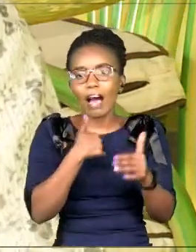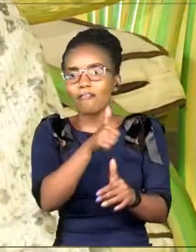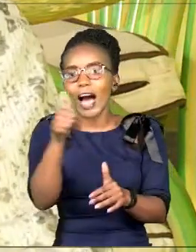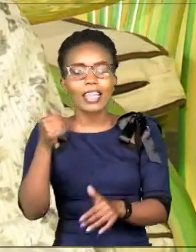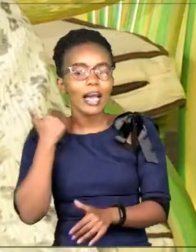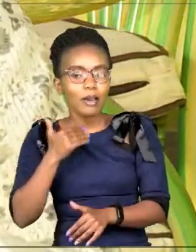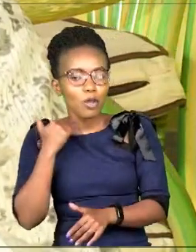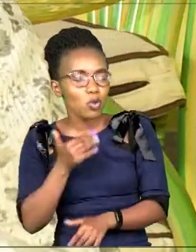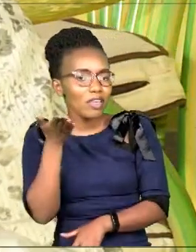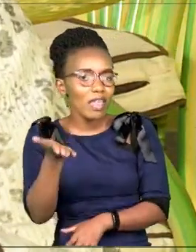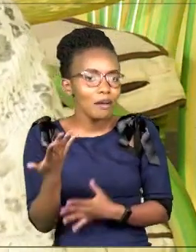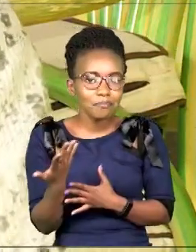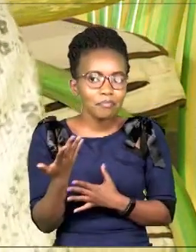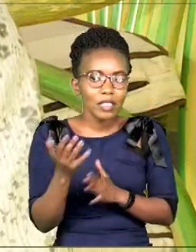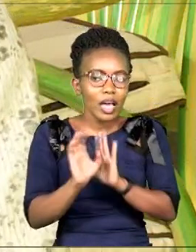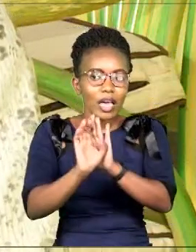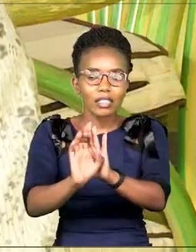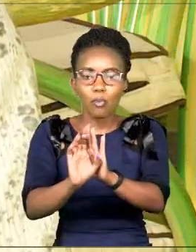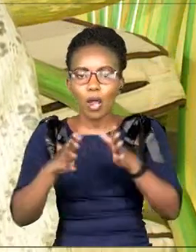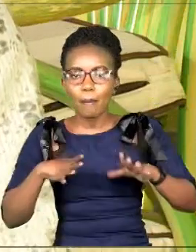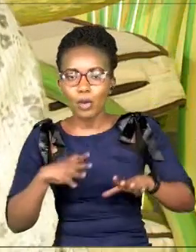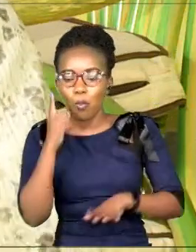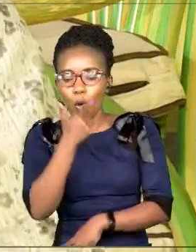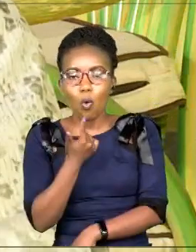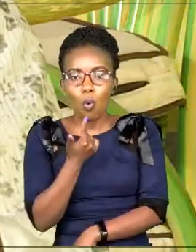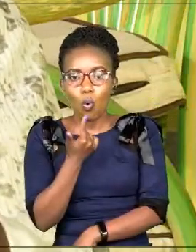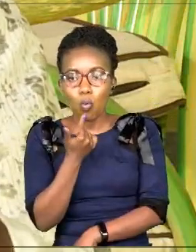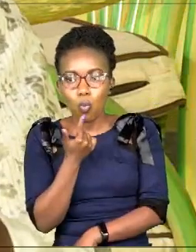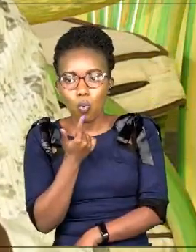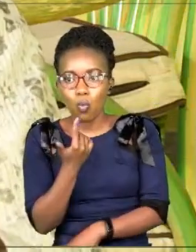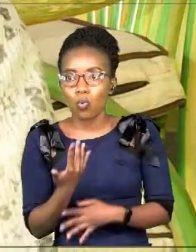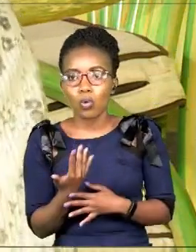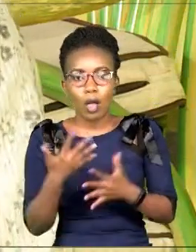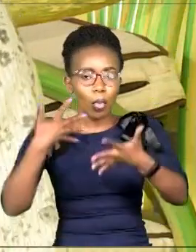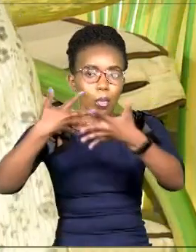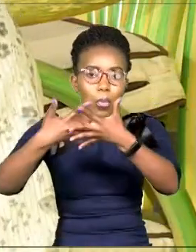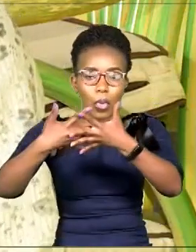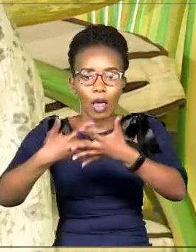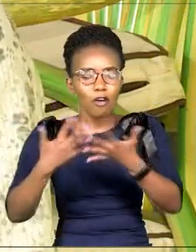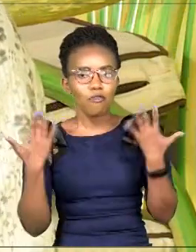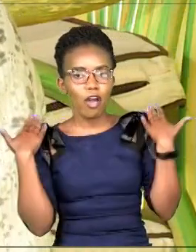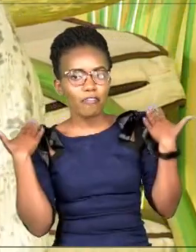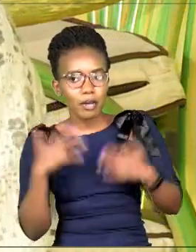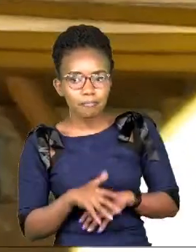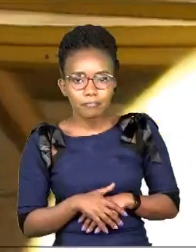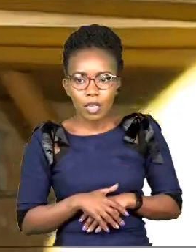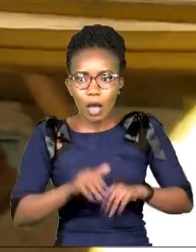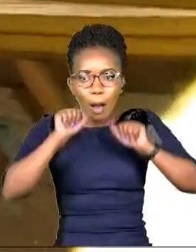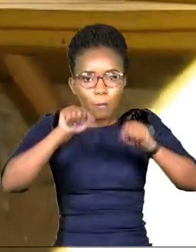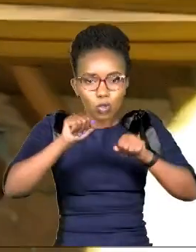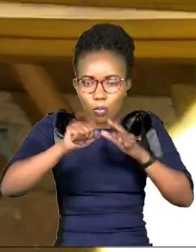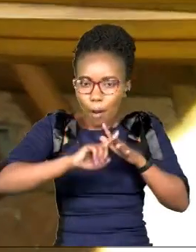have people on the death sentence. We have people who have been imprisoned in life. They could have taken advantage of this and walked